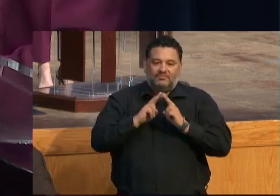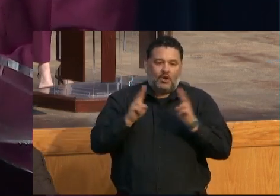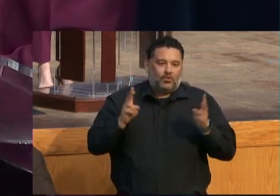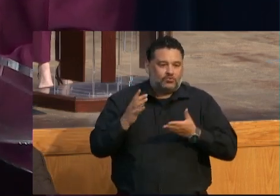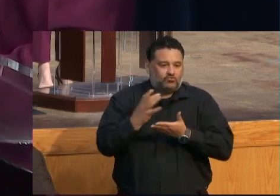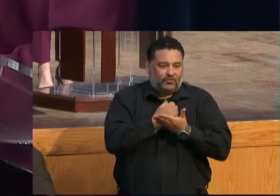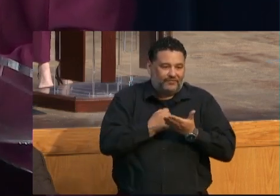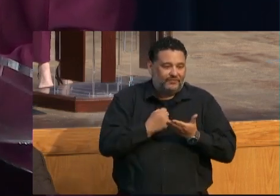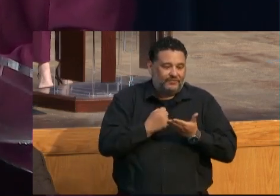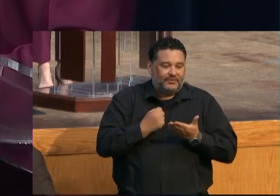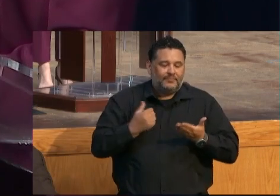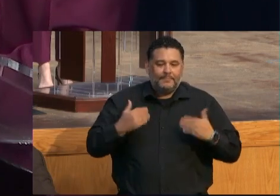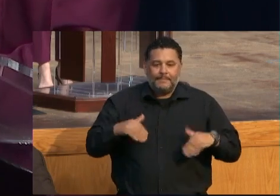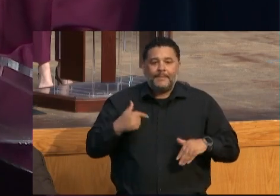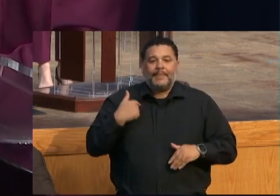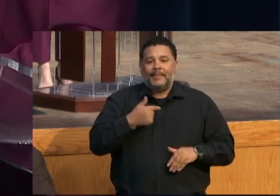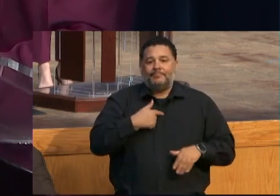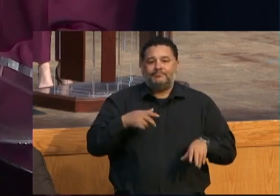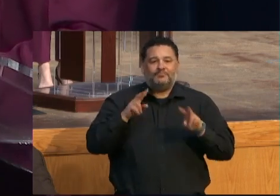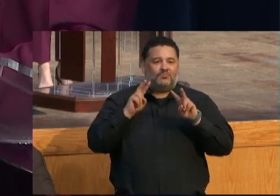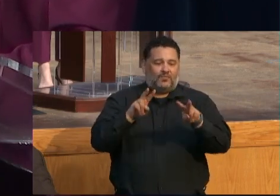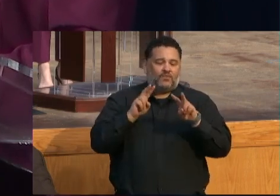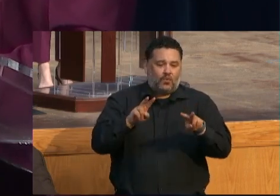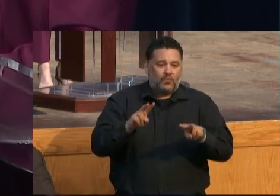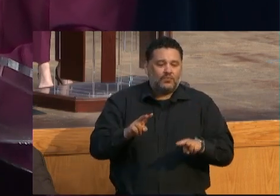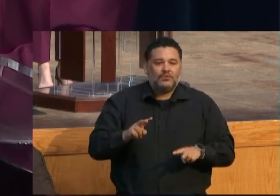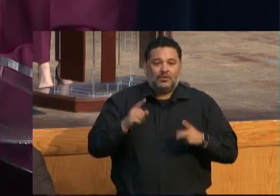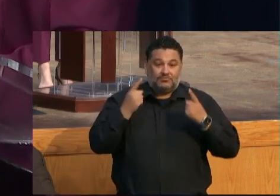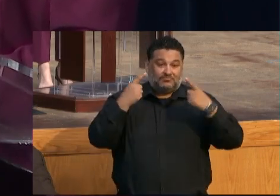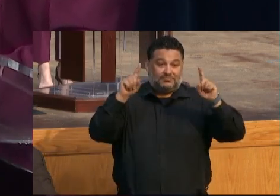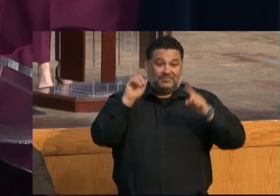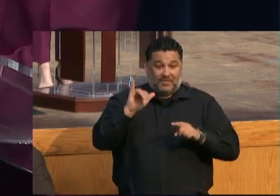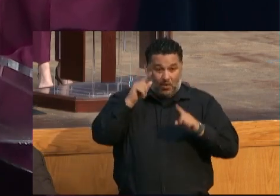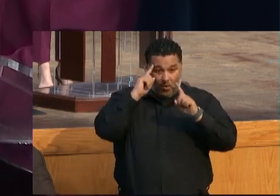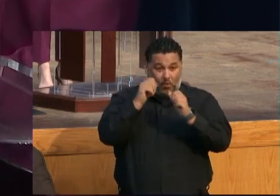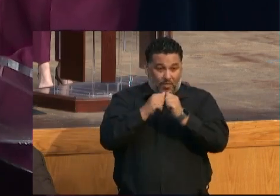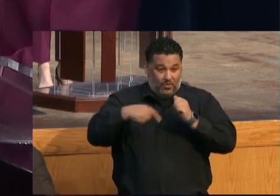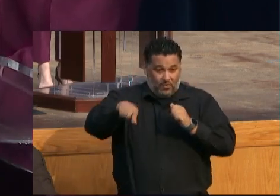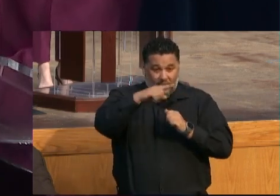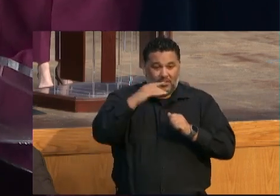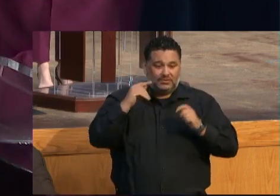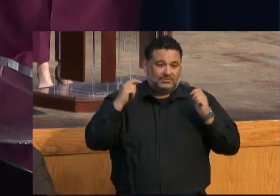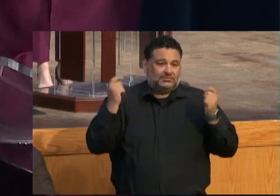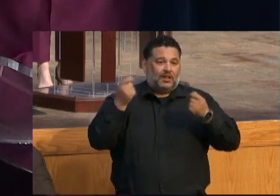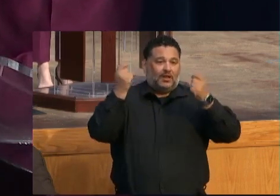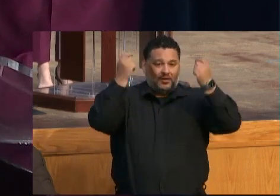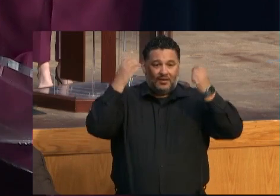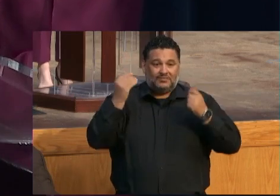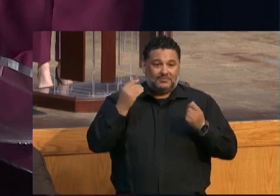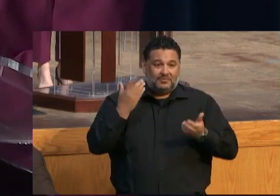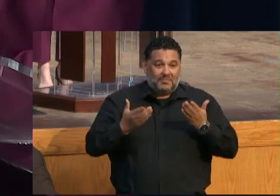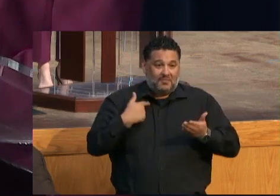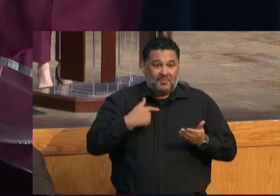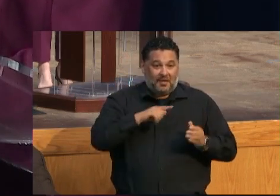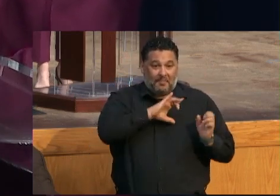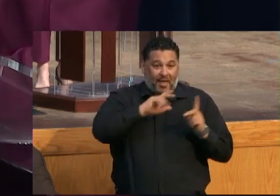deserving. And we look forward to achieving this goal with you and celebrating, and maybe I'll come back for the